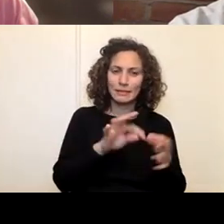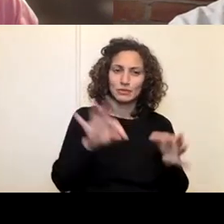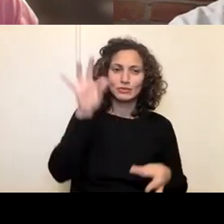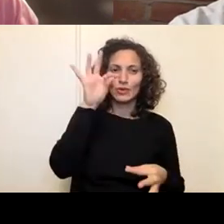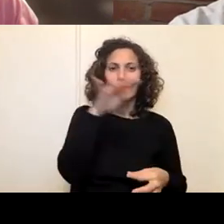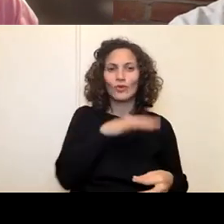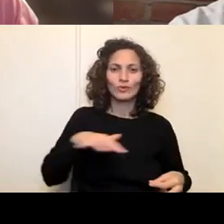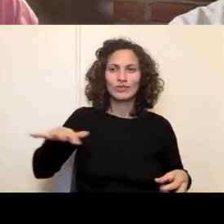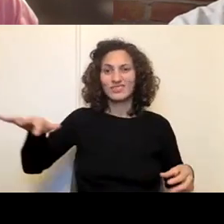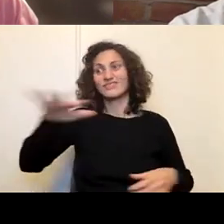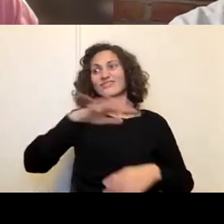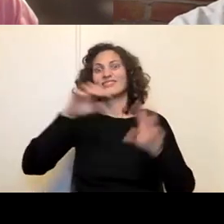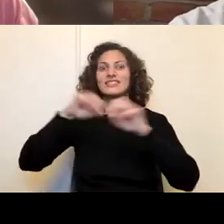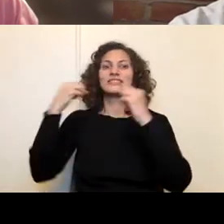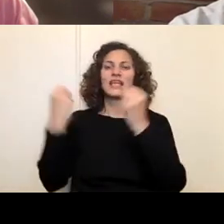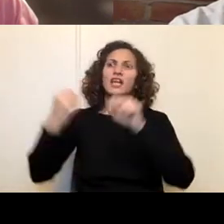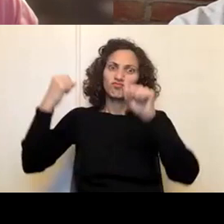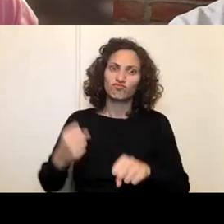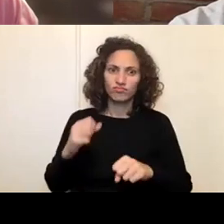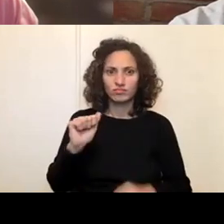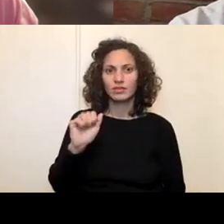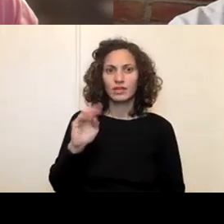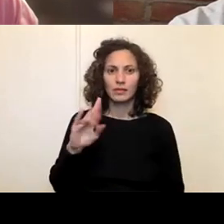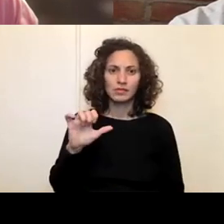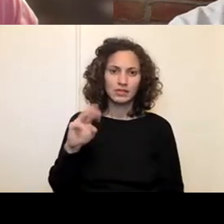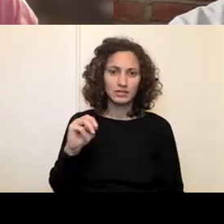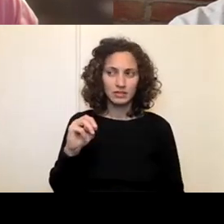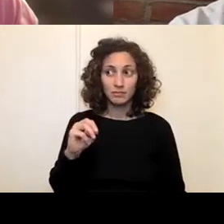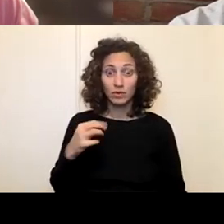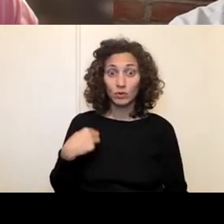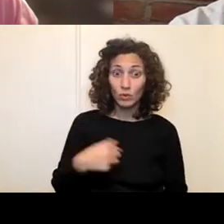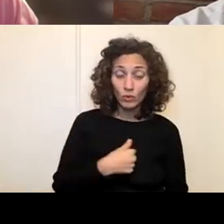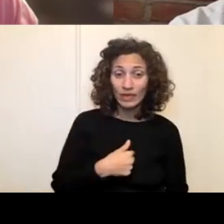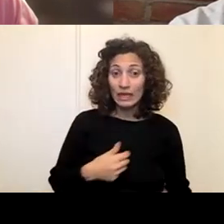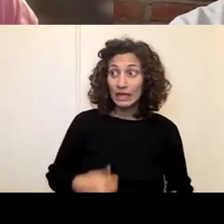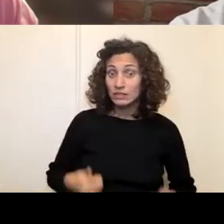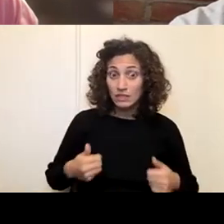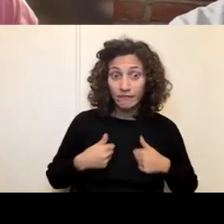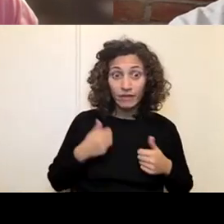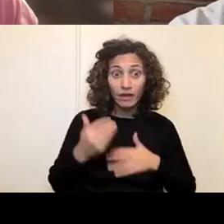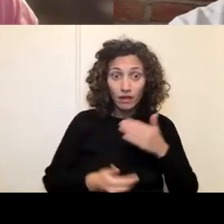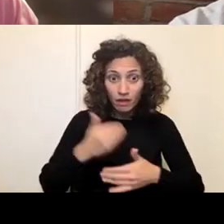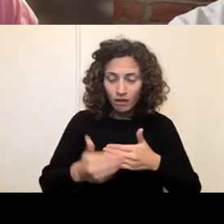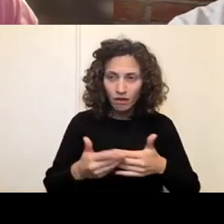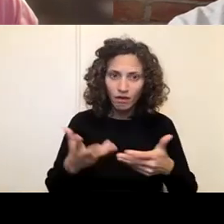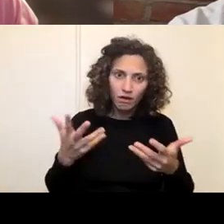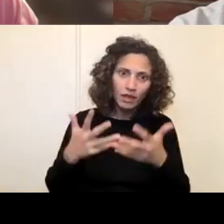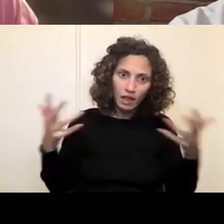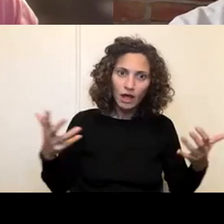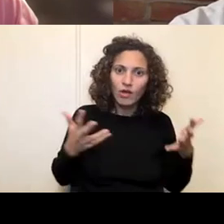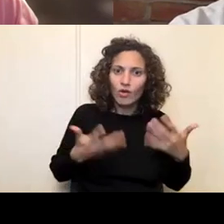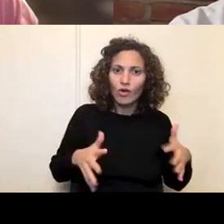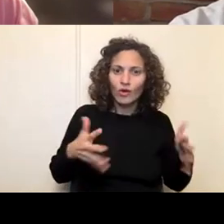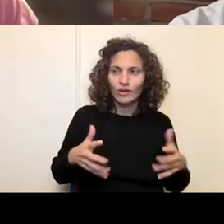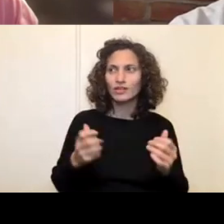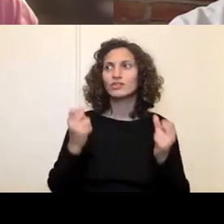ableist? Like, you know, it's like we already existing is just enough. So it's like there's so much that's out of